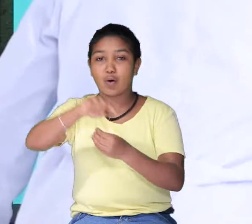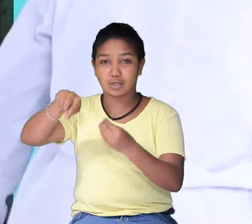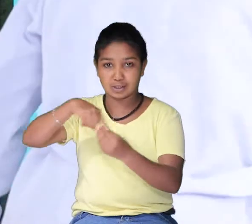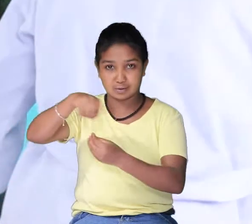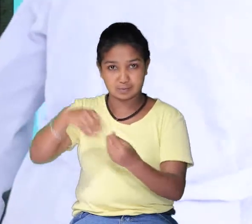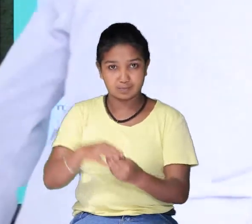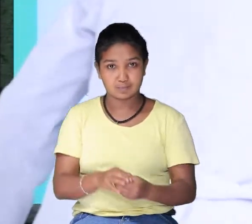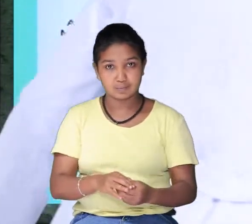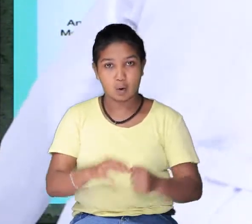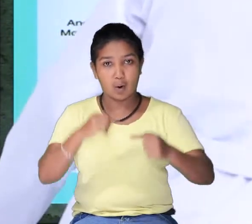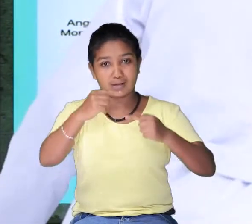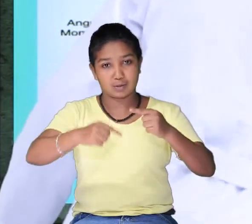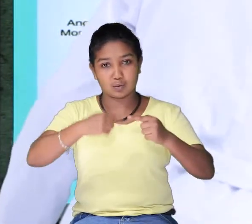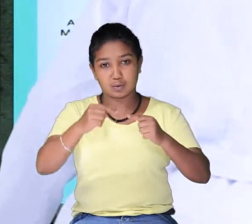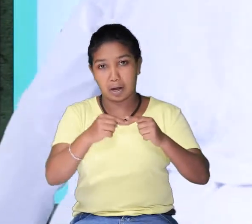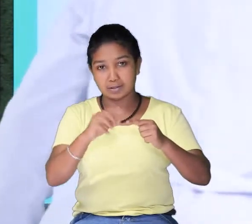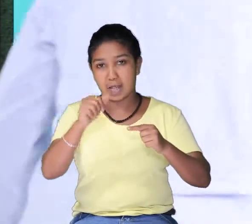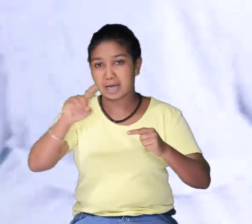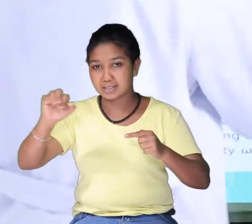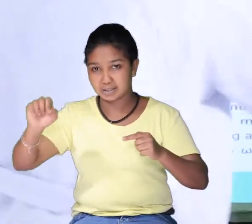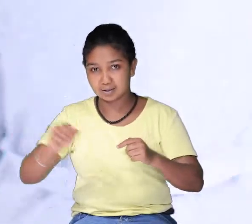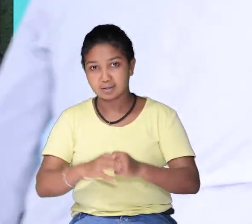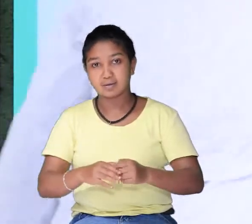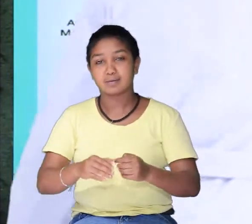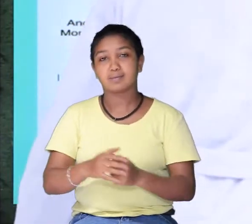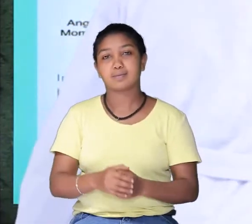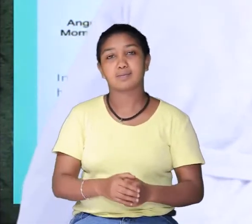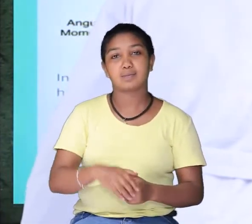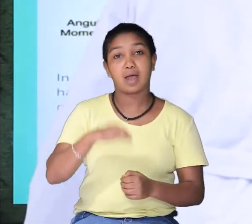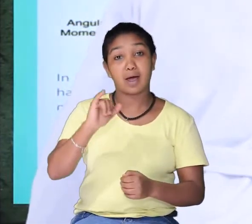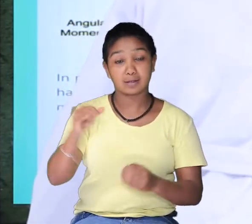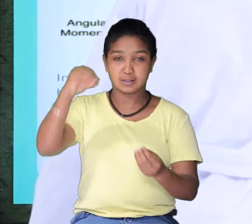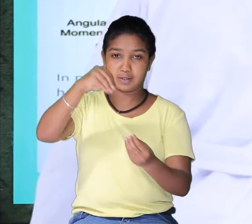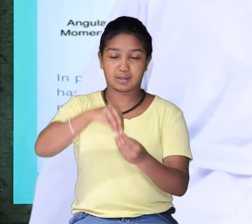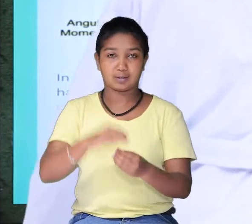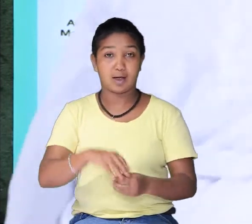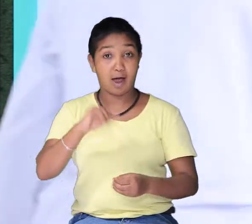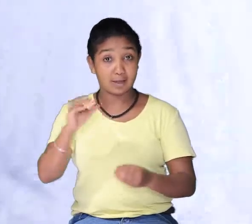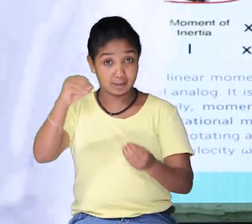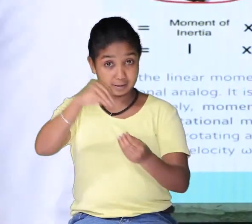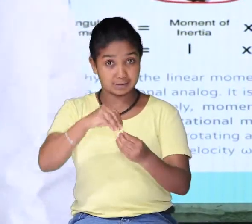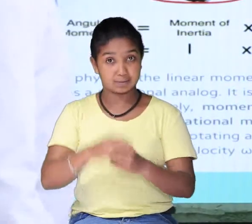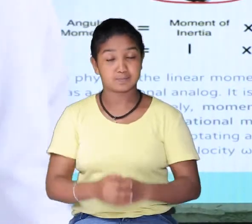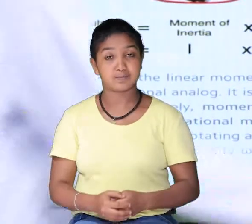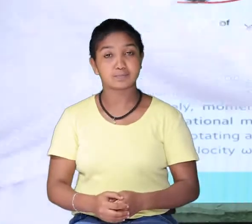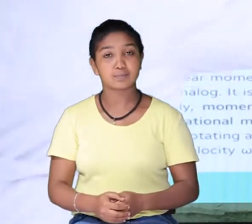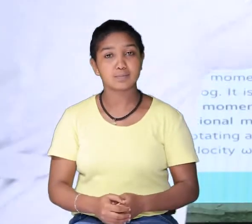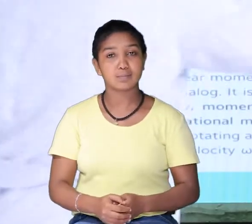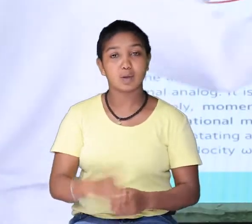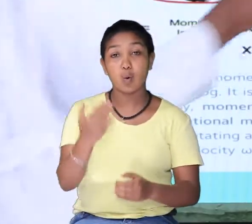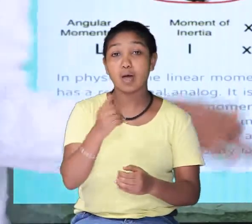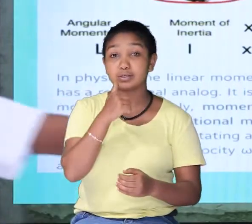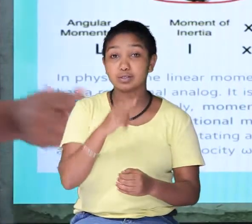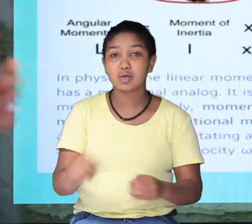rotation. So her hands are stretched so that the moment of inertia increased. I increased. While